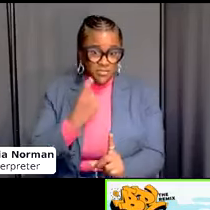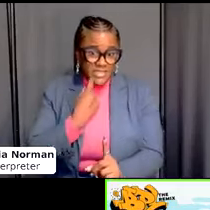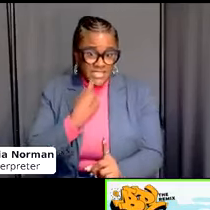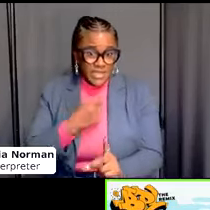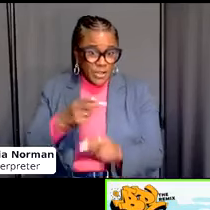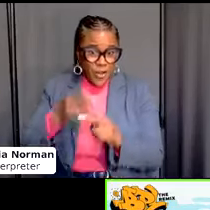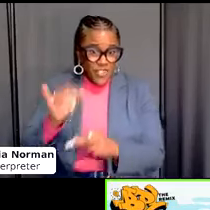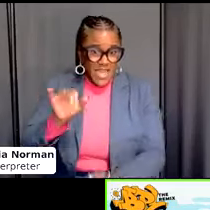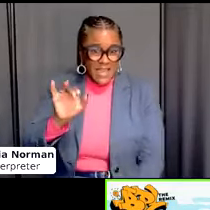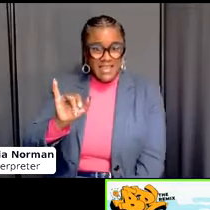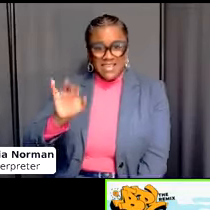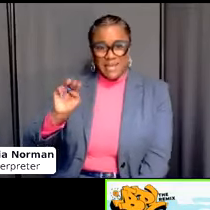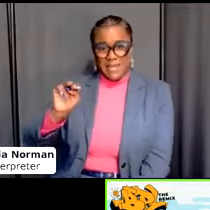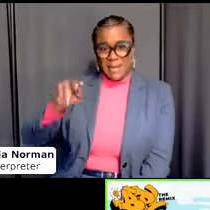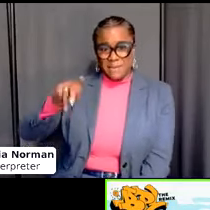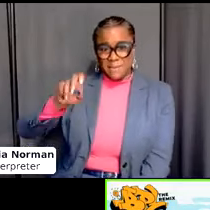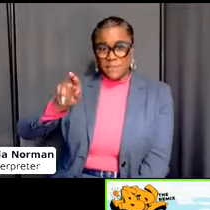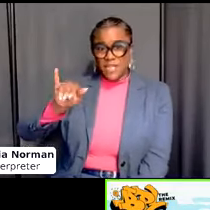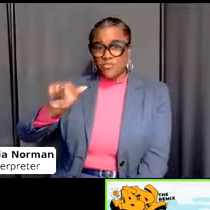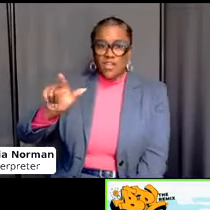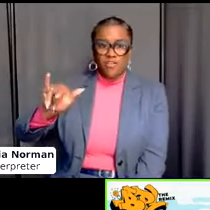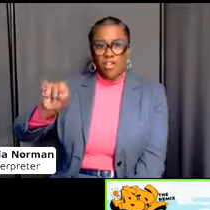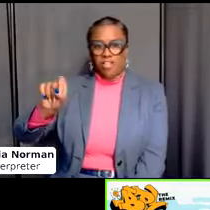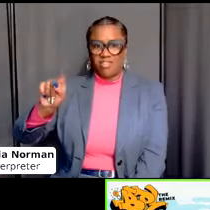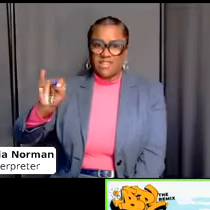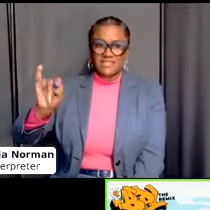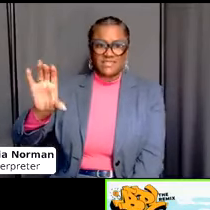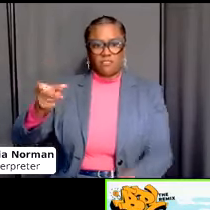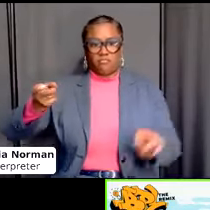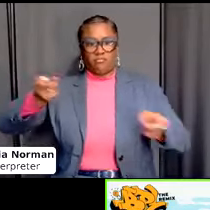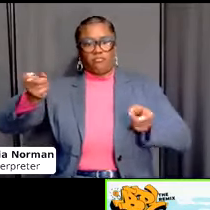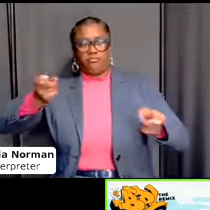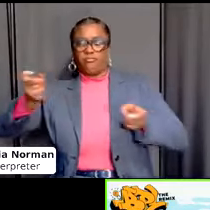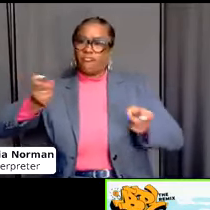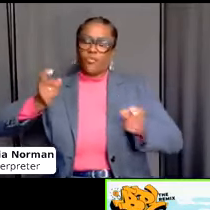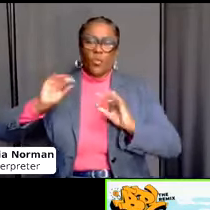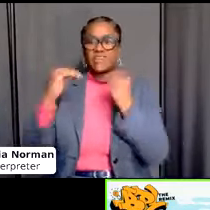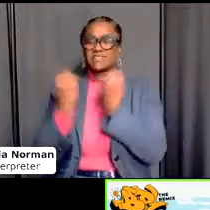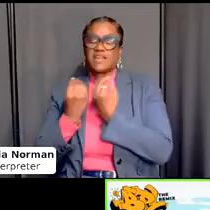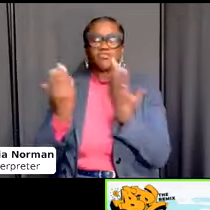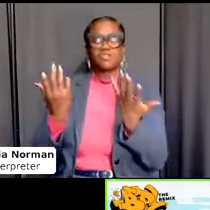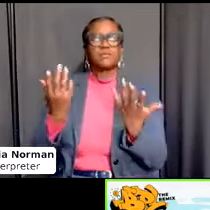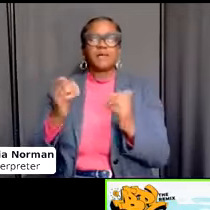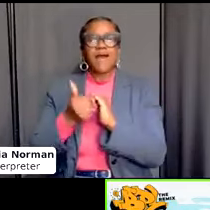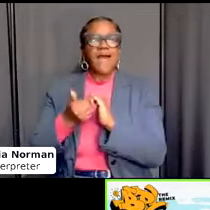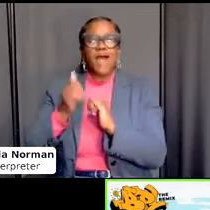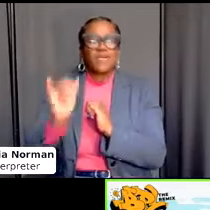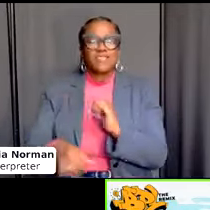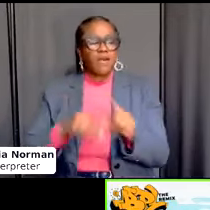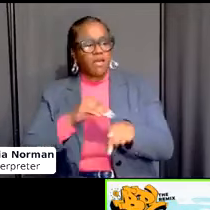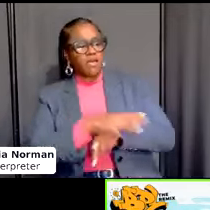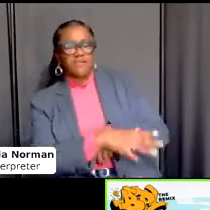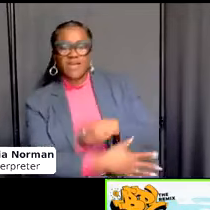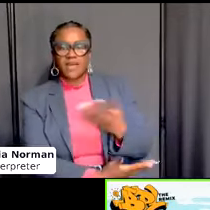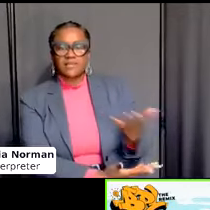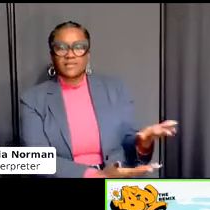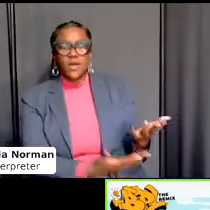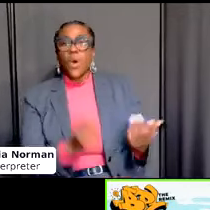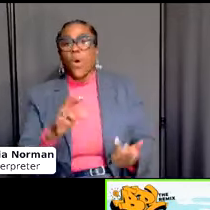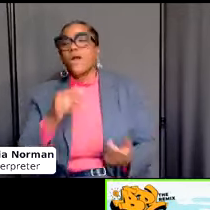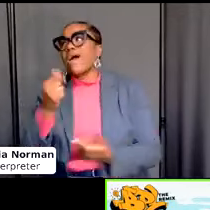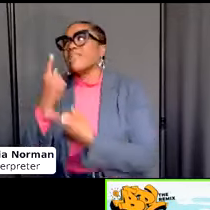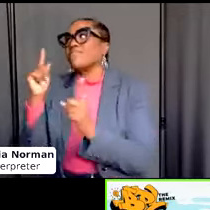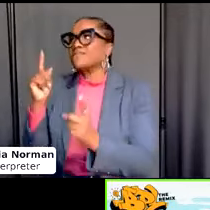imperialistic organization, and I understand that point of view, but how has it been effective or ineffective